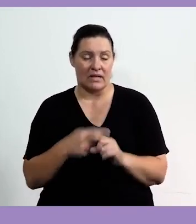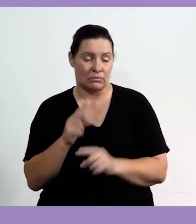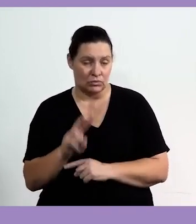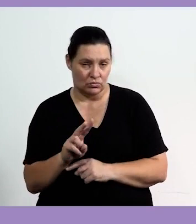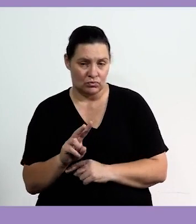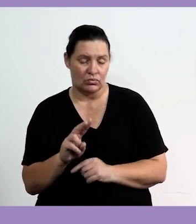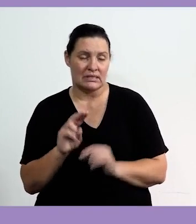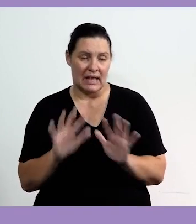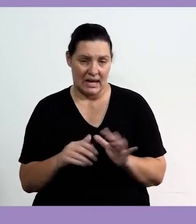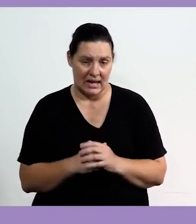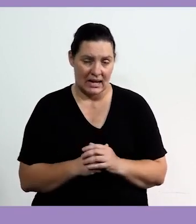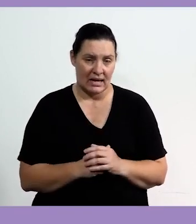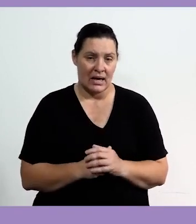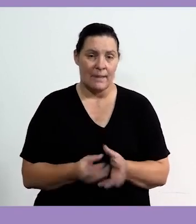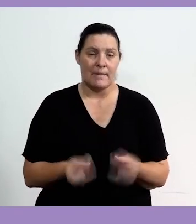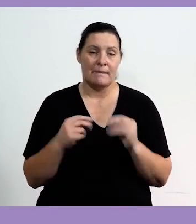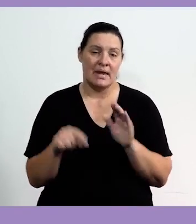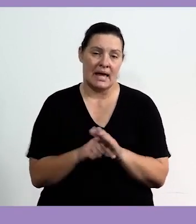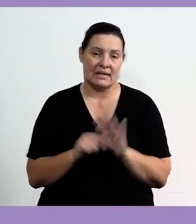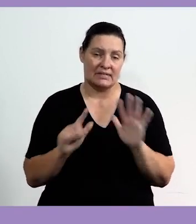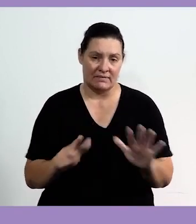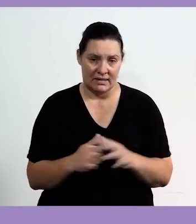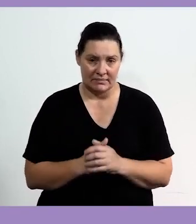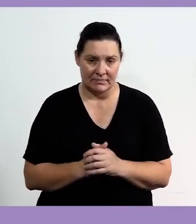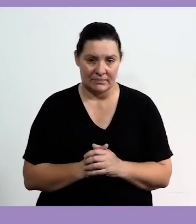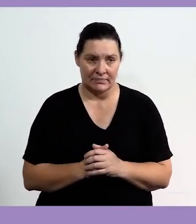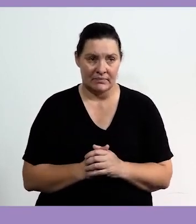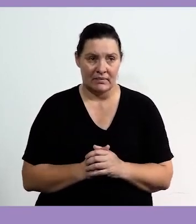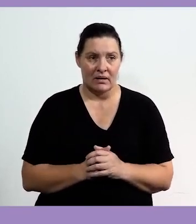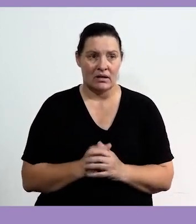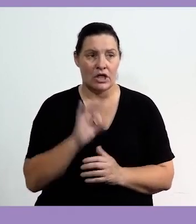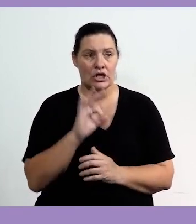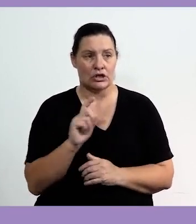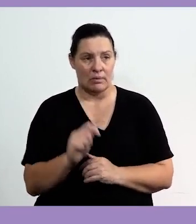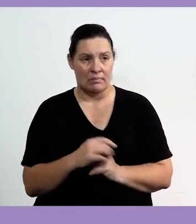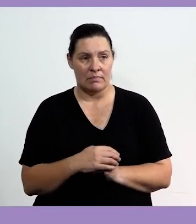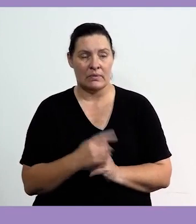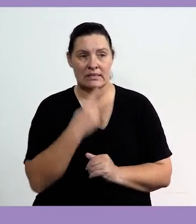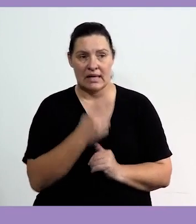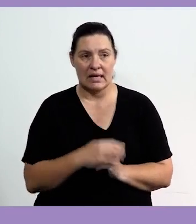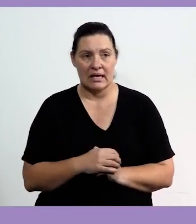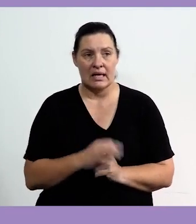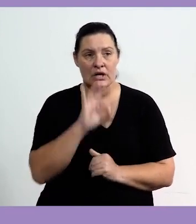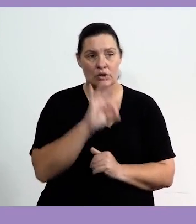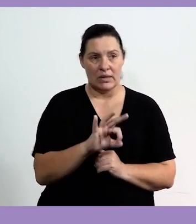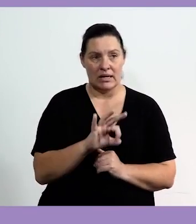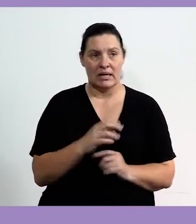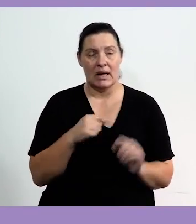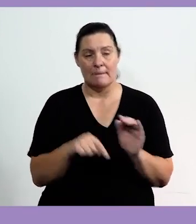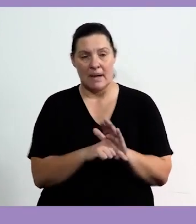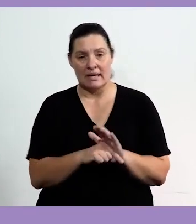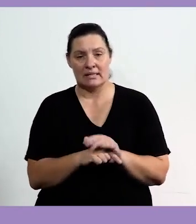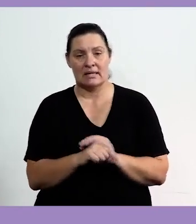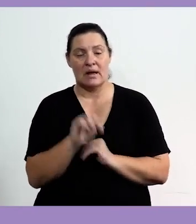5 multiplied by 2 is 10. That is going to give us a negative 7. And for the third term, we are going to say